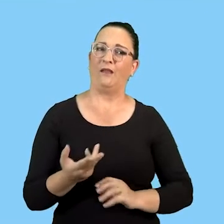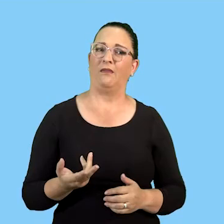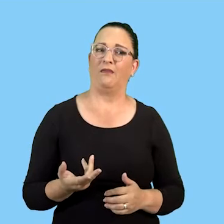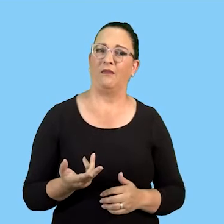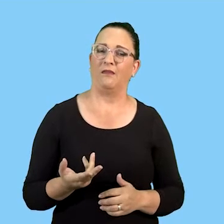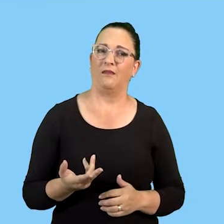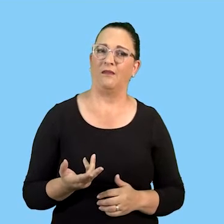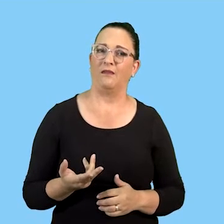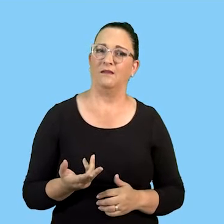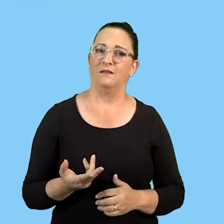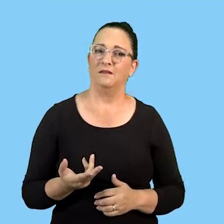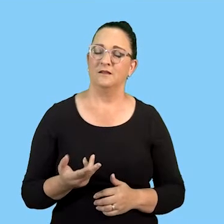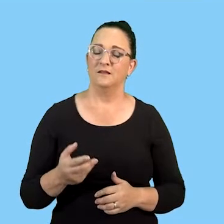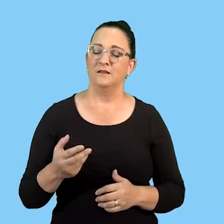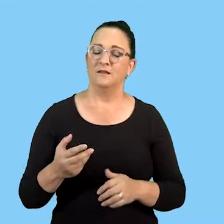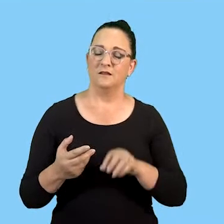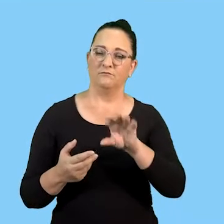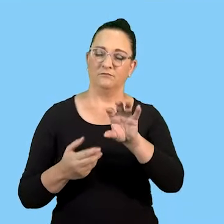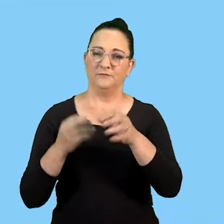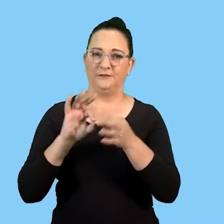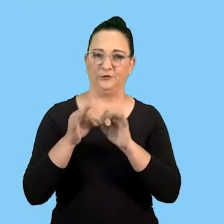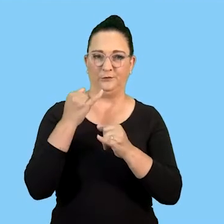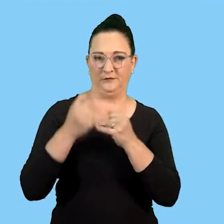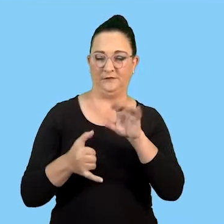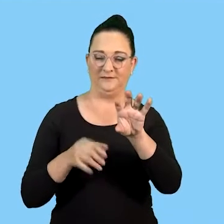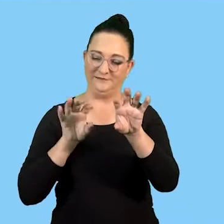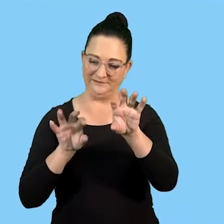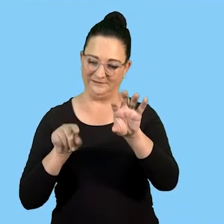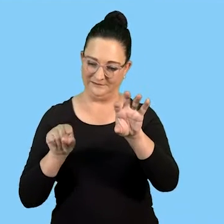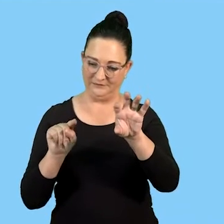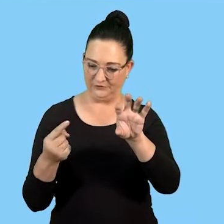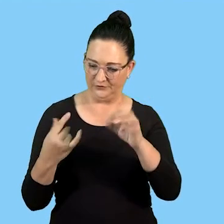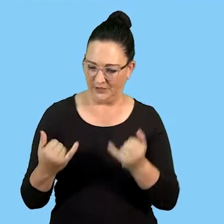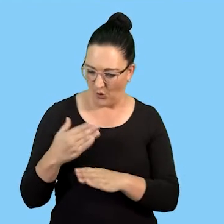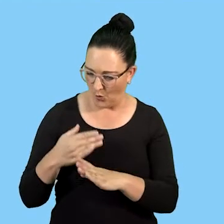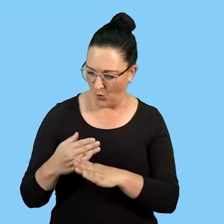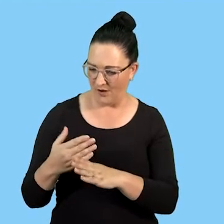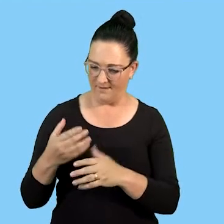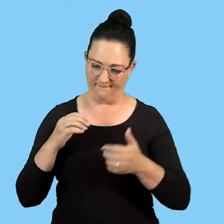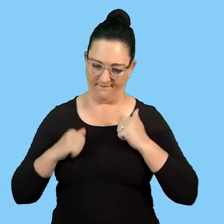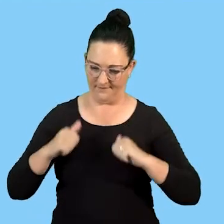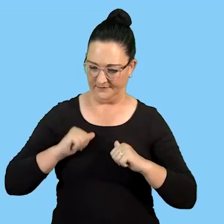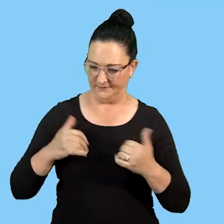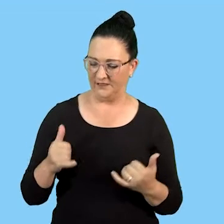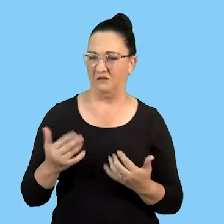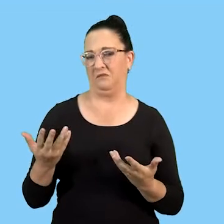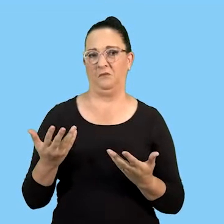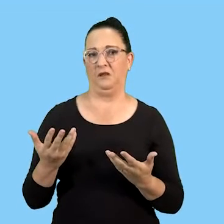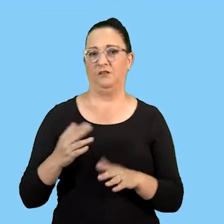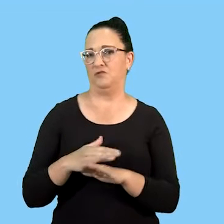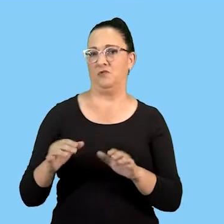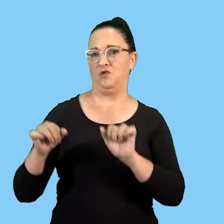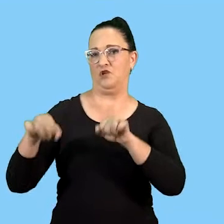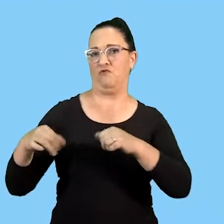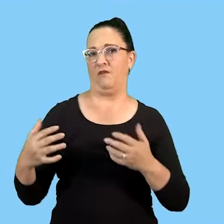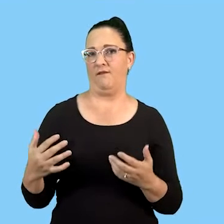conflict? What causes this conflict? As mentioned, that it distracts employees from their work activities. When there's conflict, when there's disagreement,